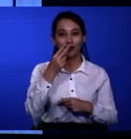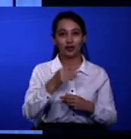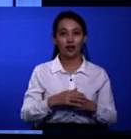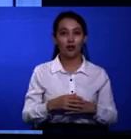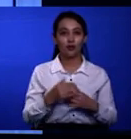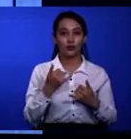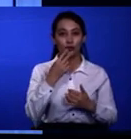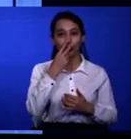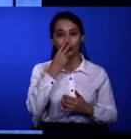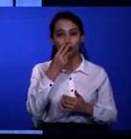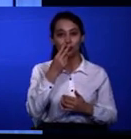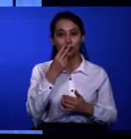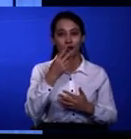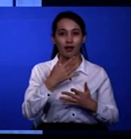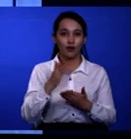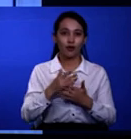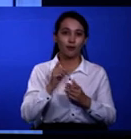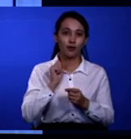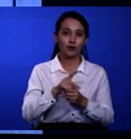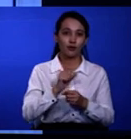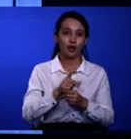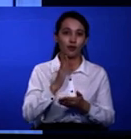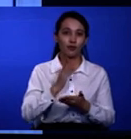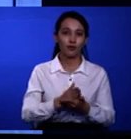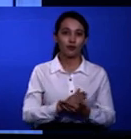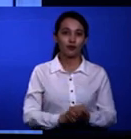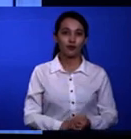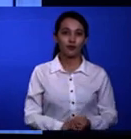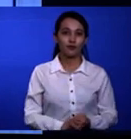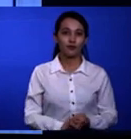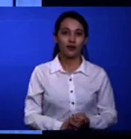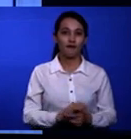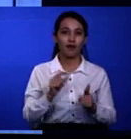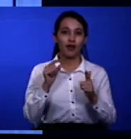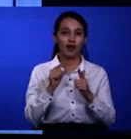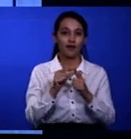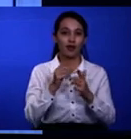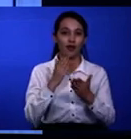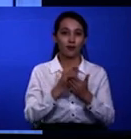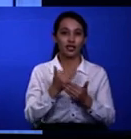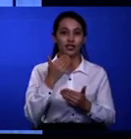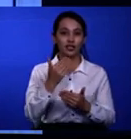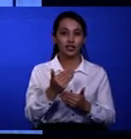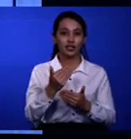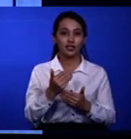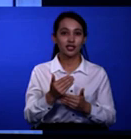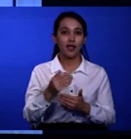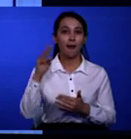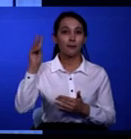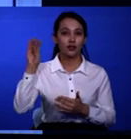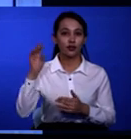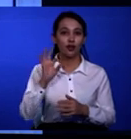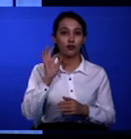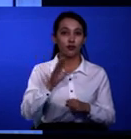Bu yerda misollar berilgan. Misollar to'g'risida harflar ham berilgan. Siz misollarni to'g'ri